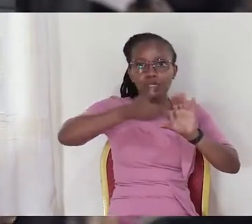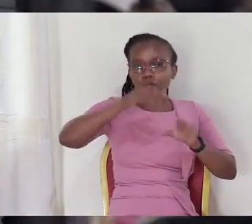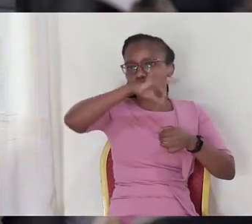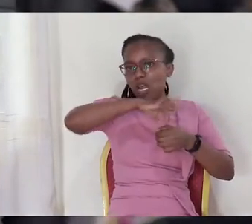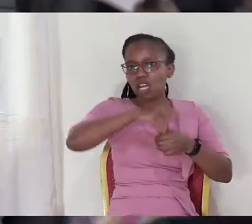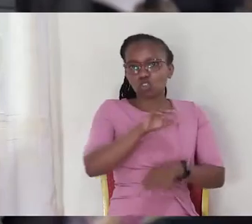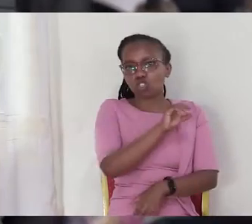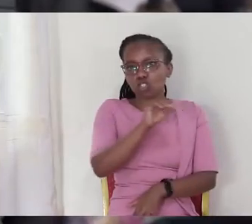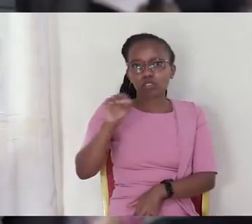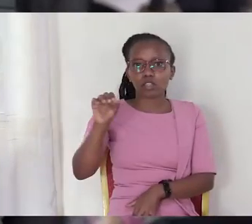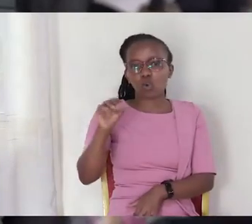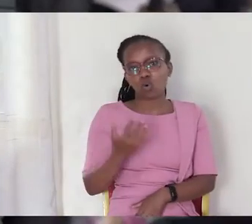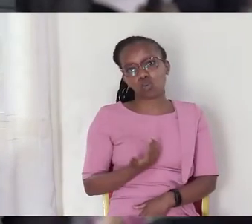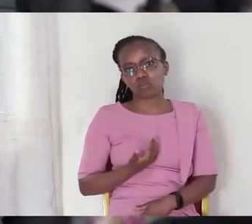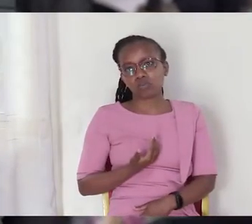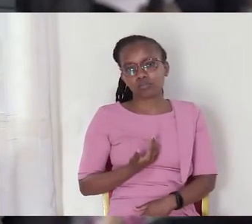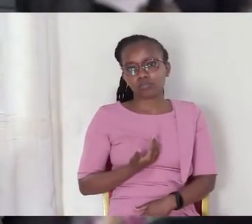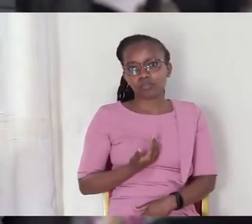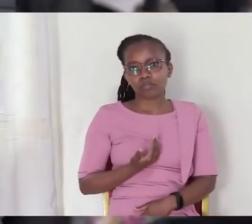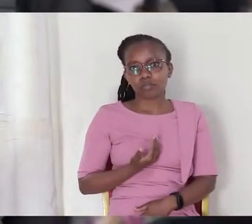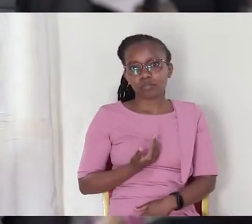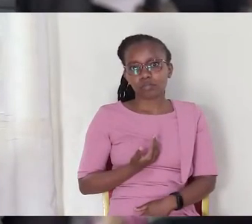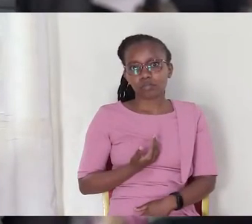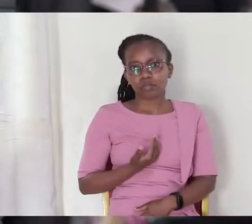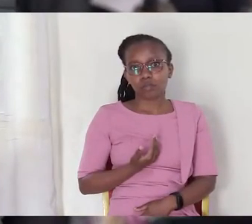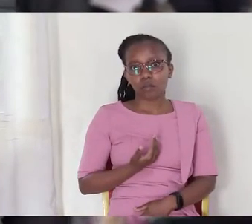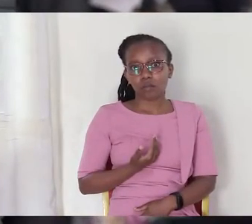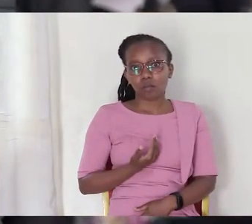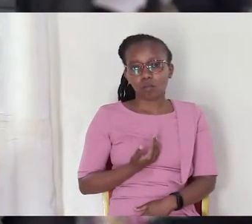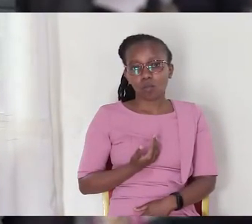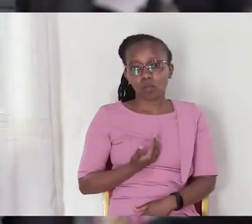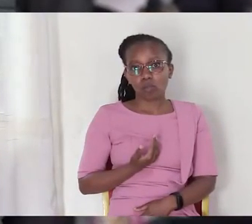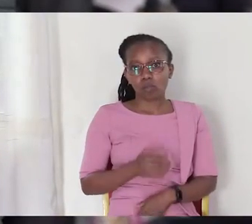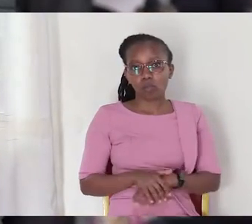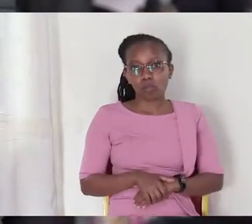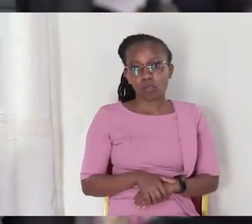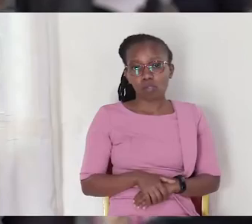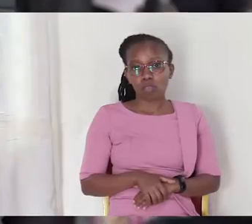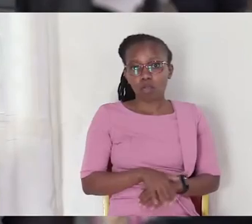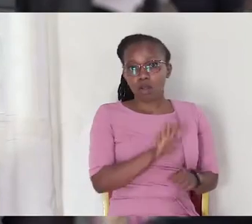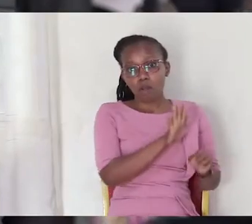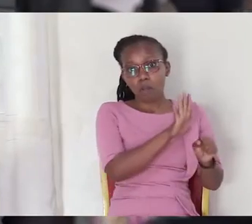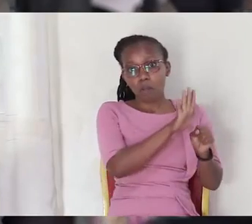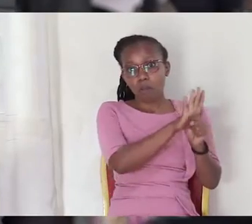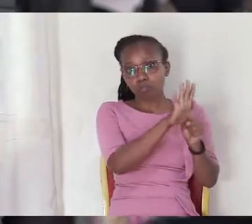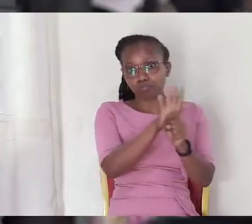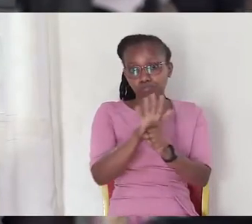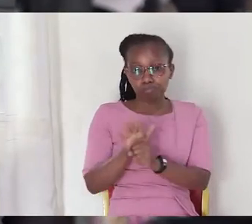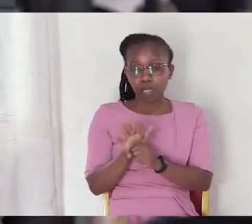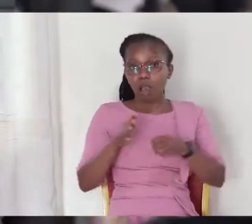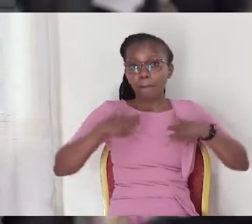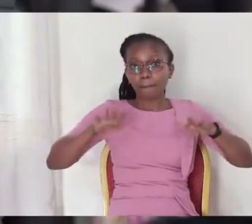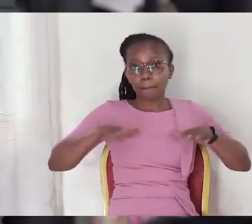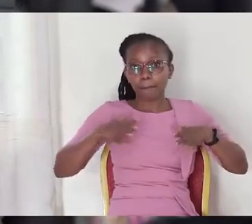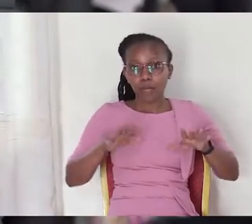cost they have to pay. It is too much to be part of that process. So I think this could be also part of the things which is also make people